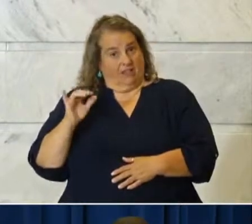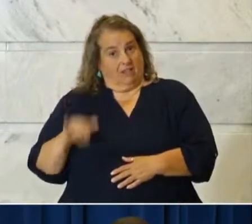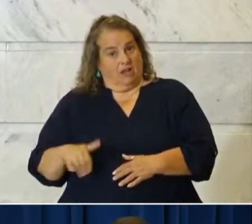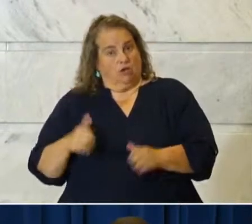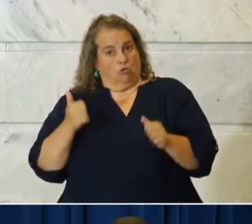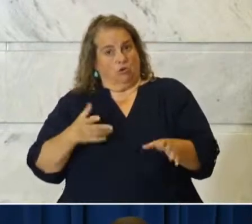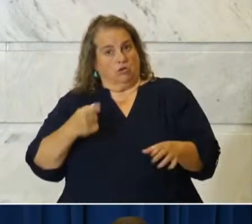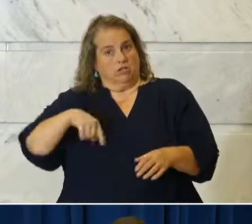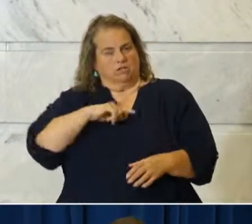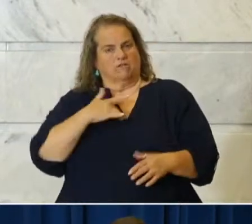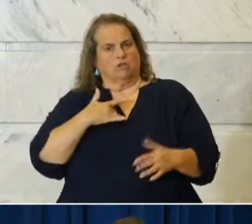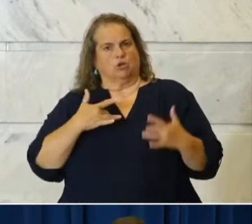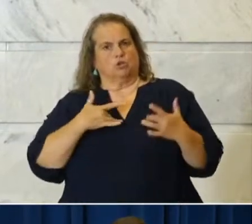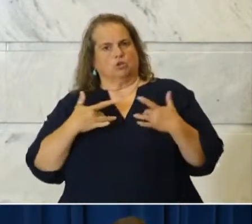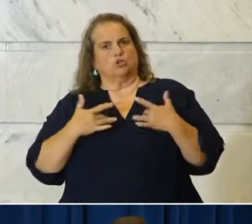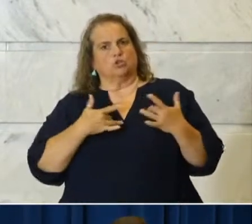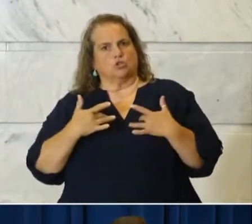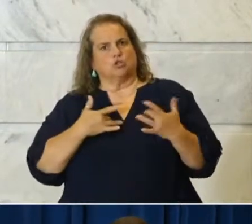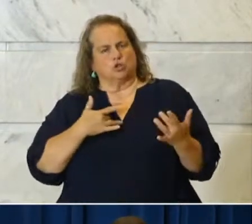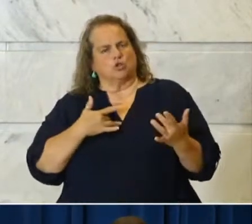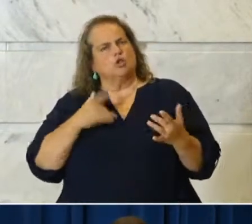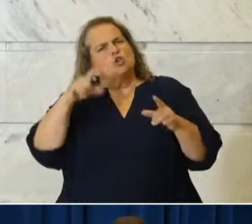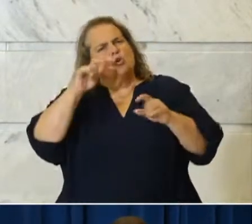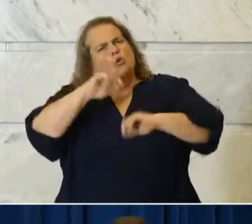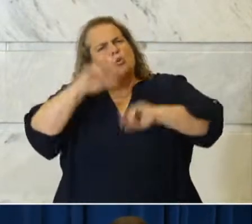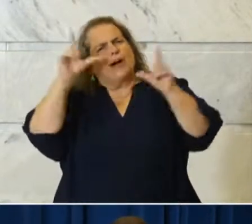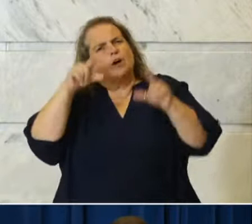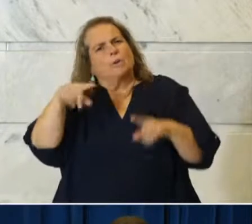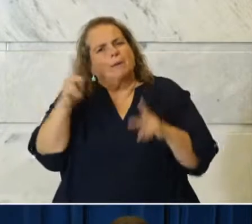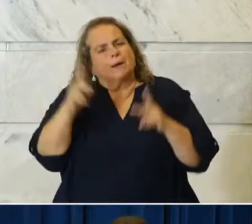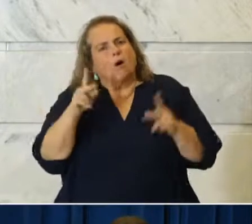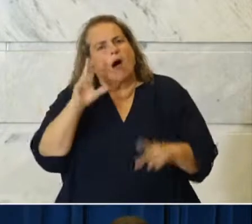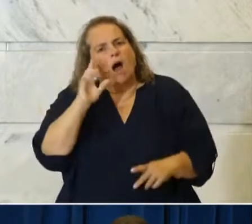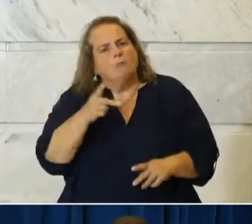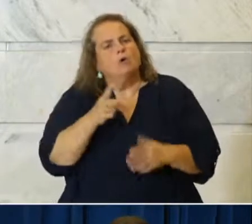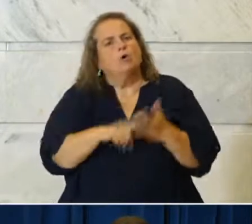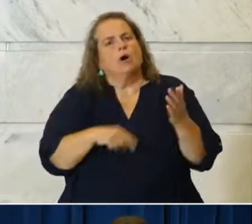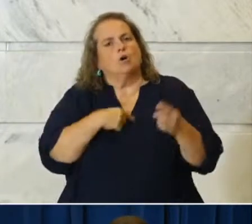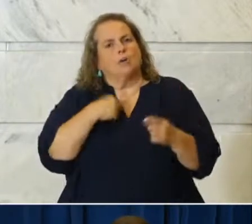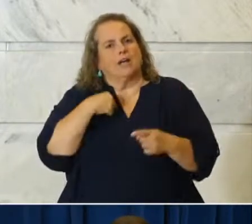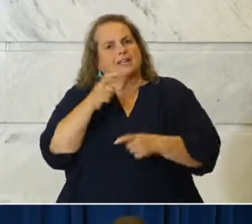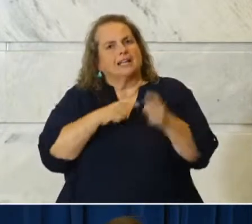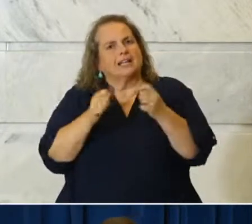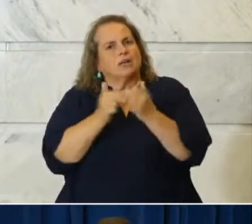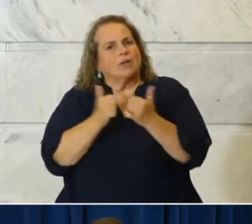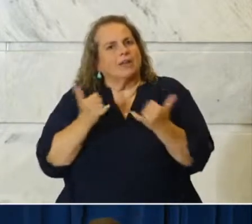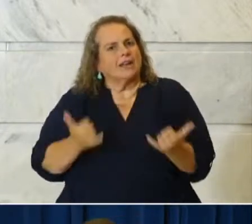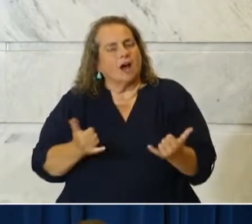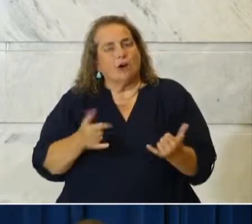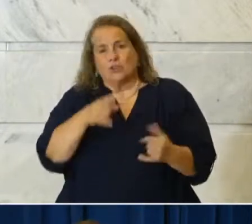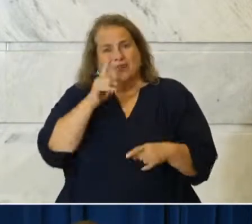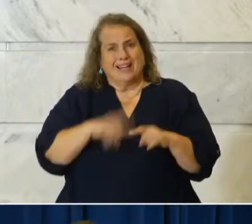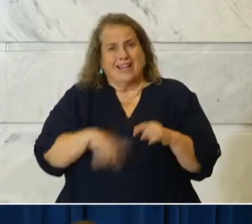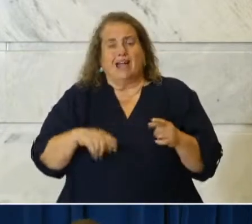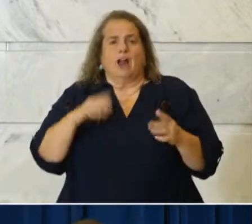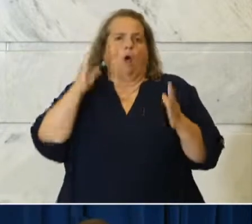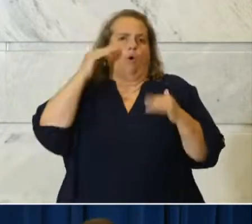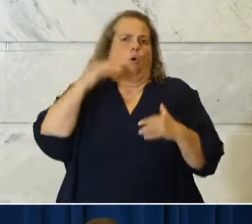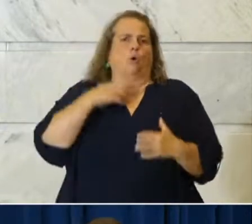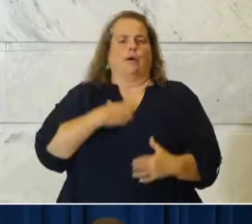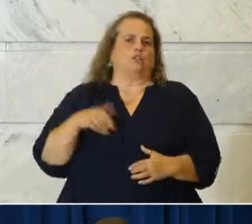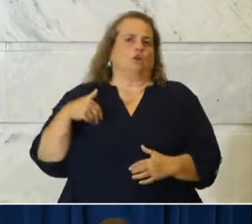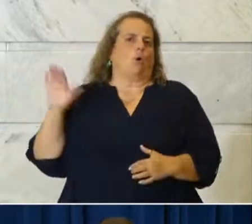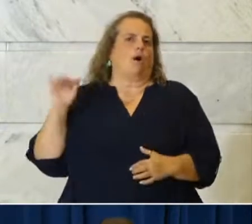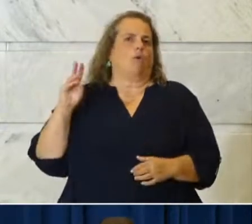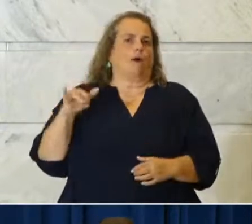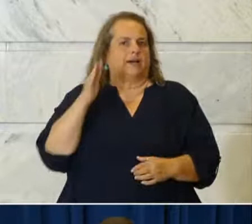real concern, and it ought to wake people up in what we're dealing with right now, and that we can't wish it away simply because